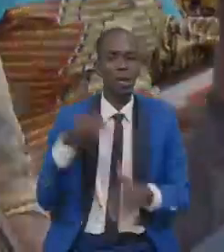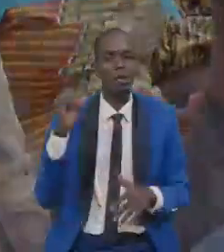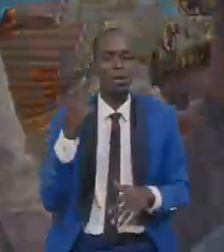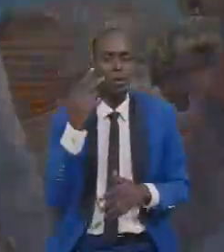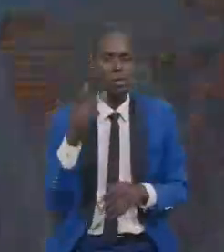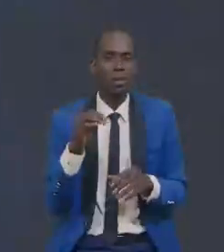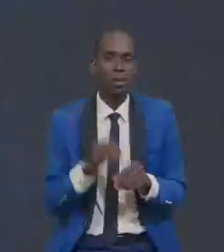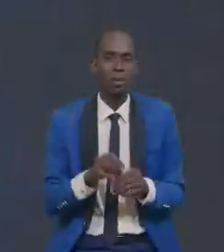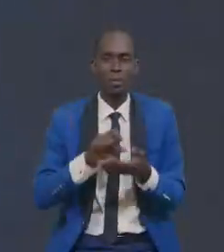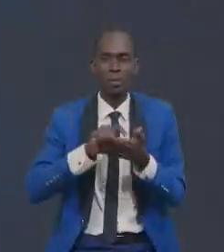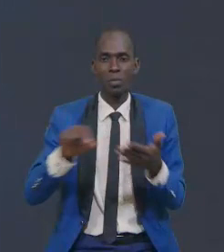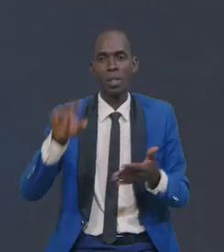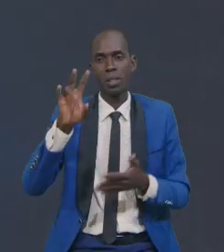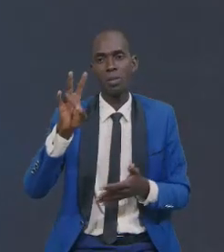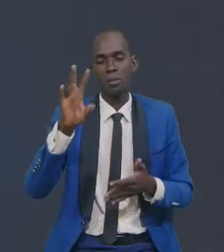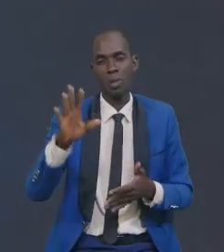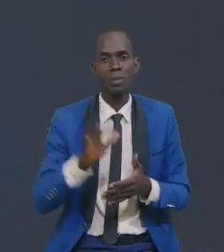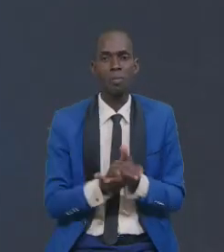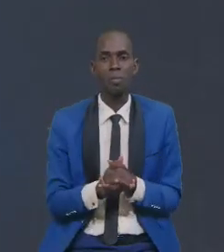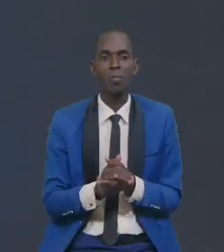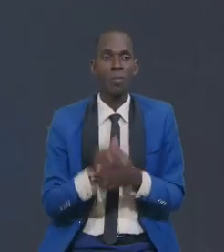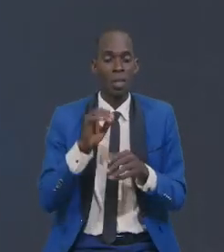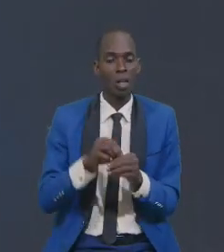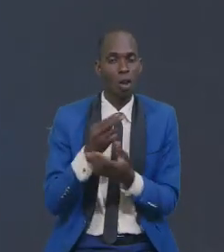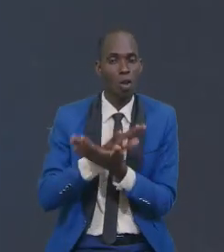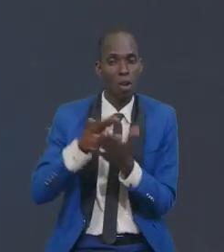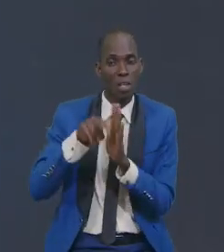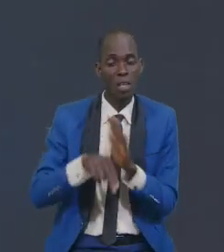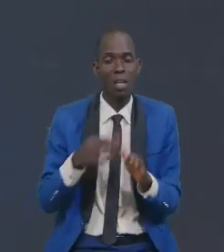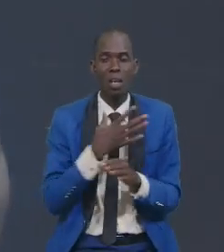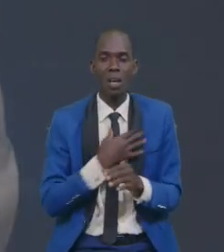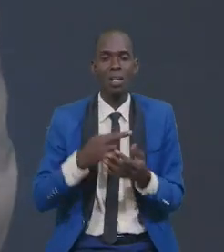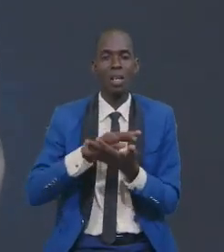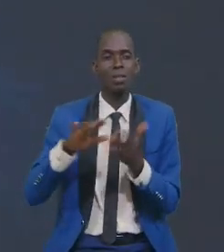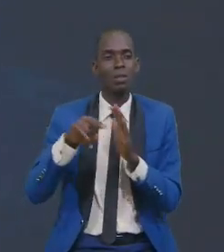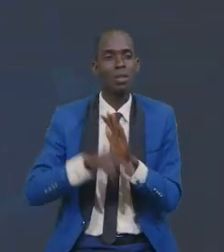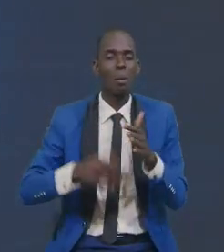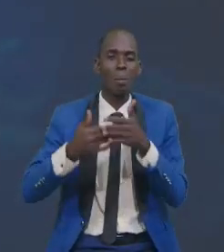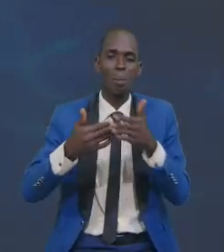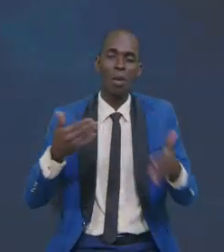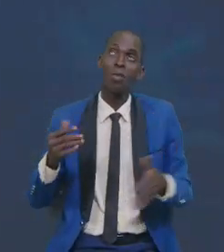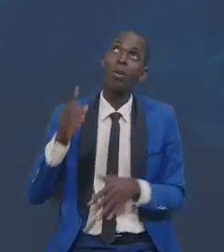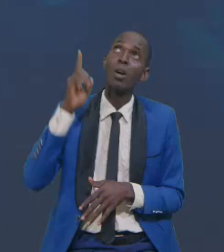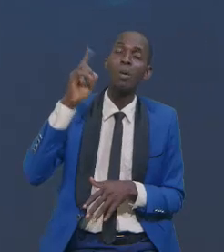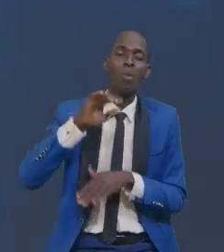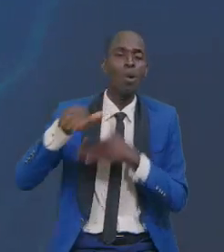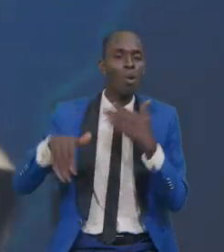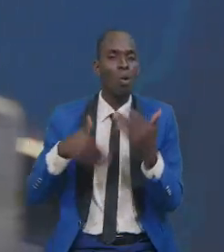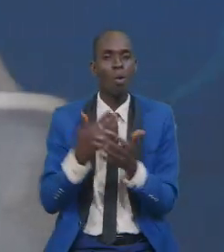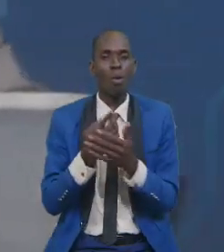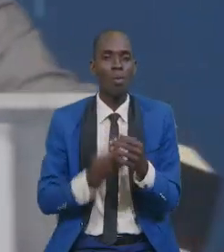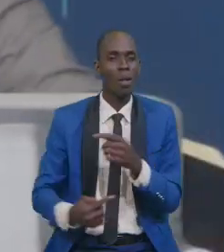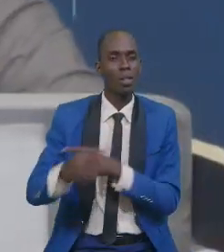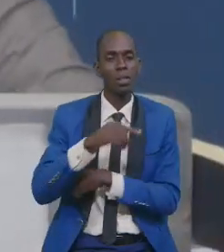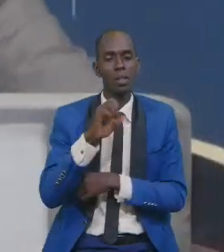verse 75, it says, in holiness and righteousness before him all the days